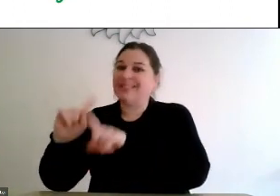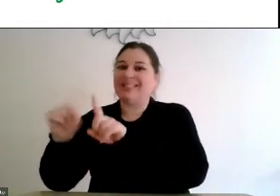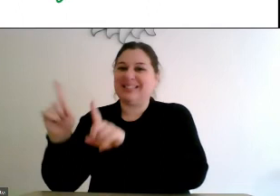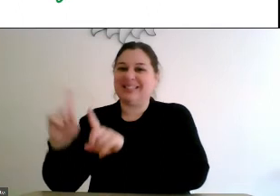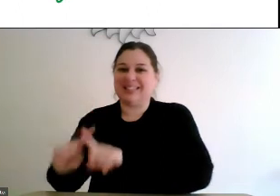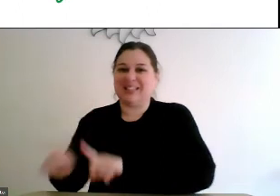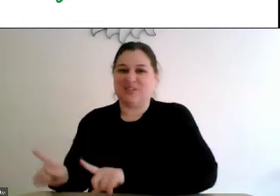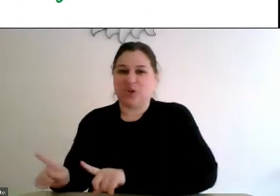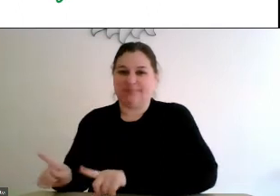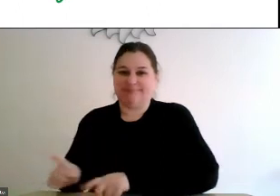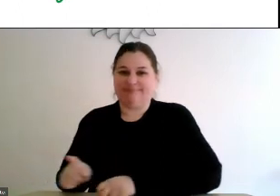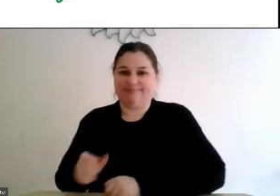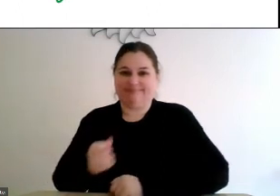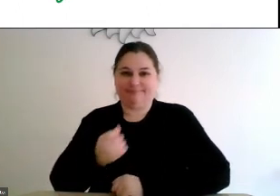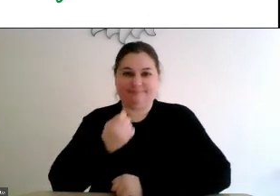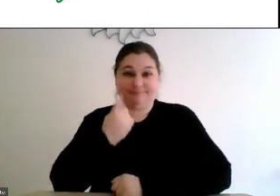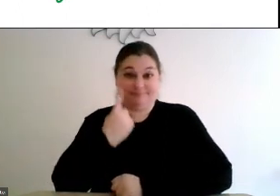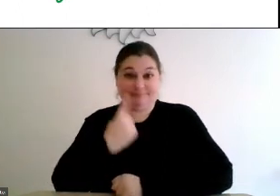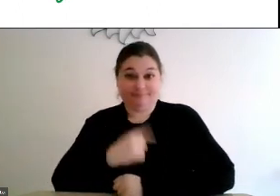must be different.